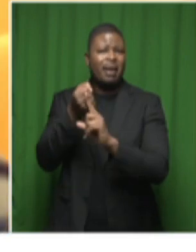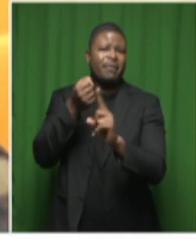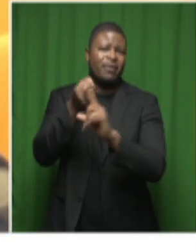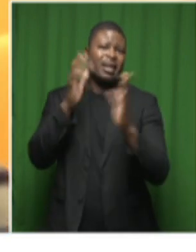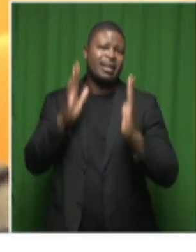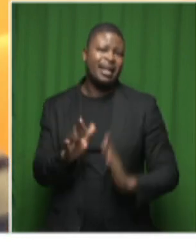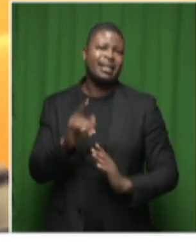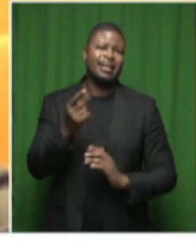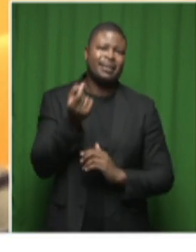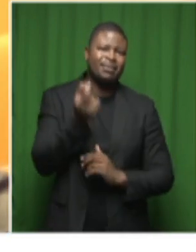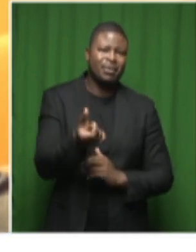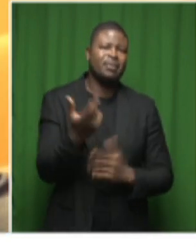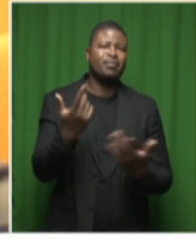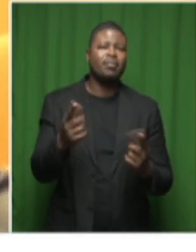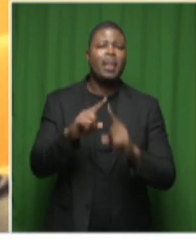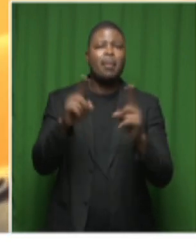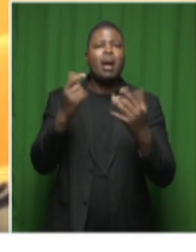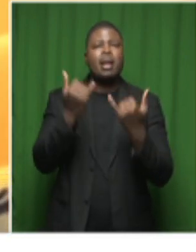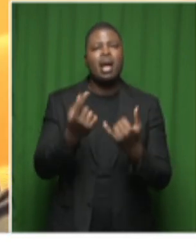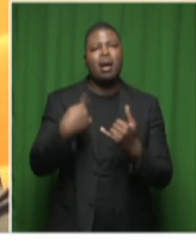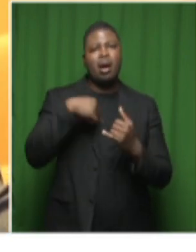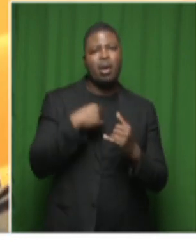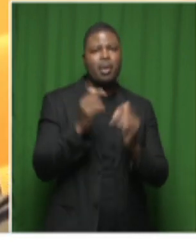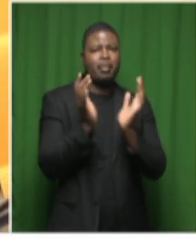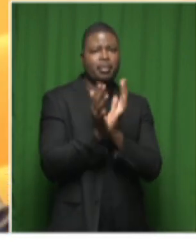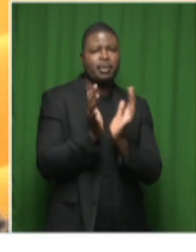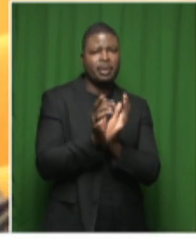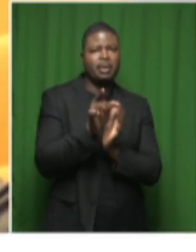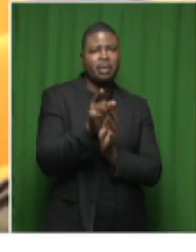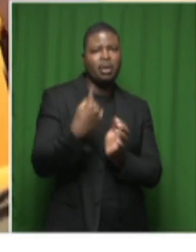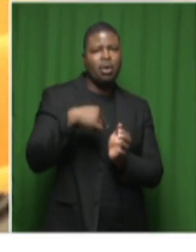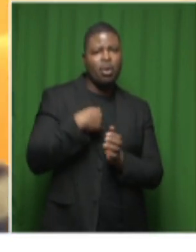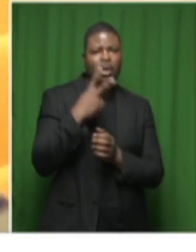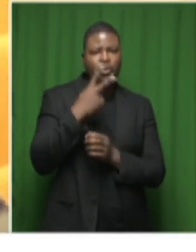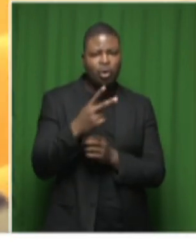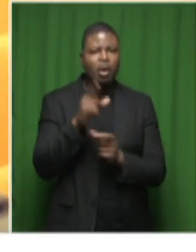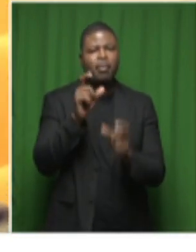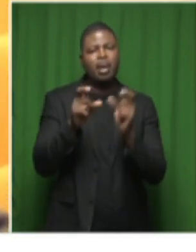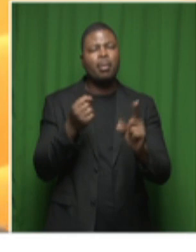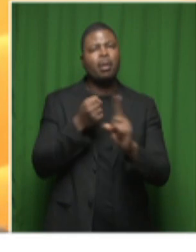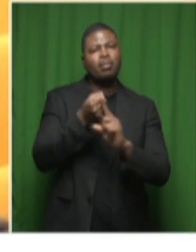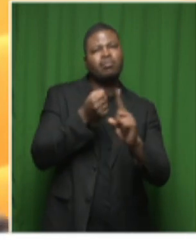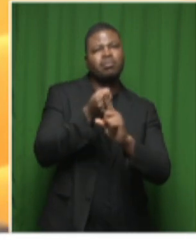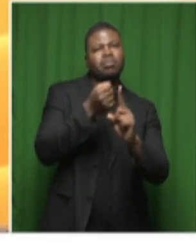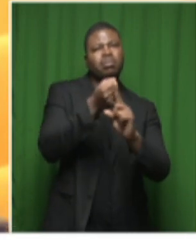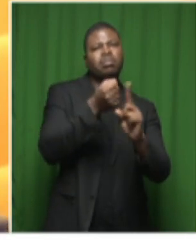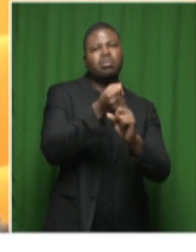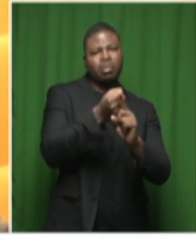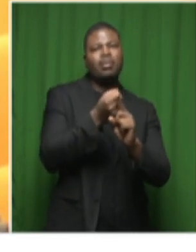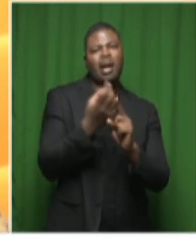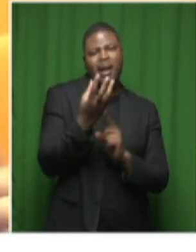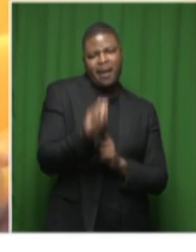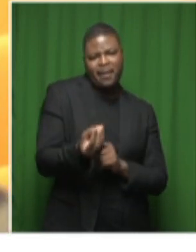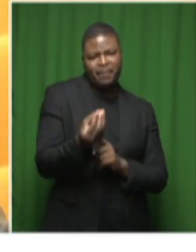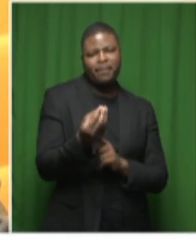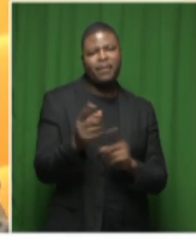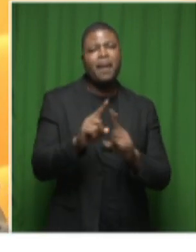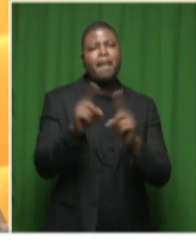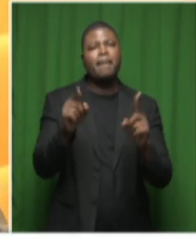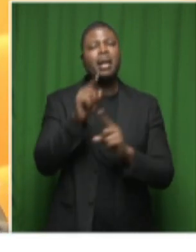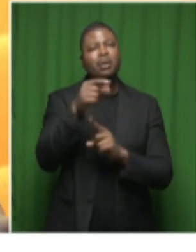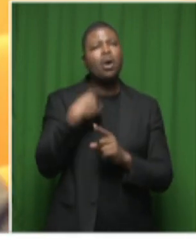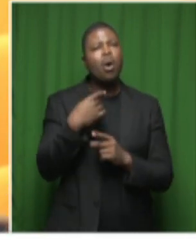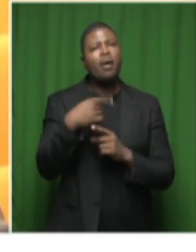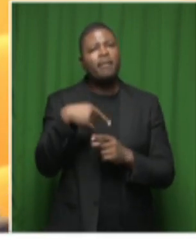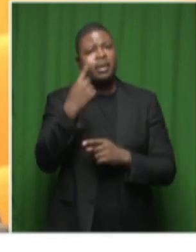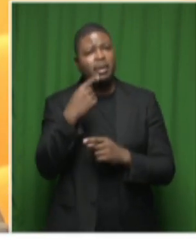Now, finally, at this meeting, we saw some activism. So we had a protest in the first session, which I was delighted